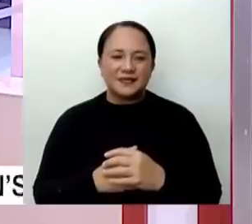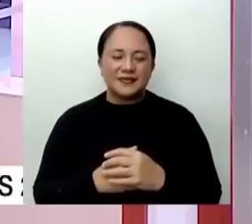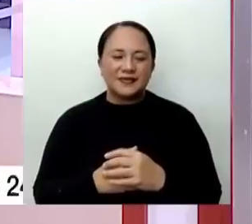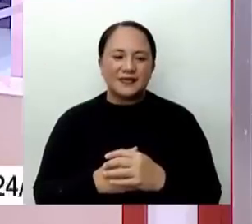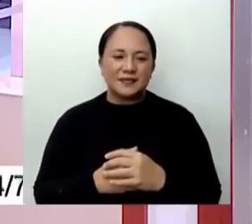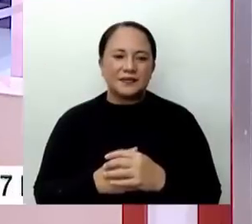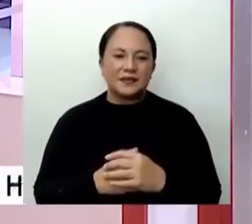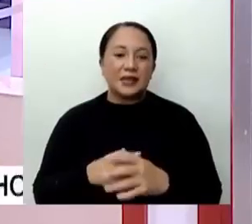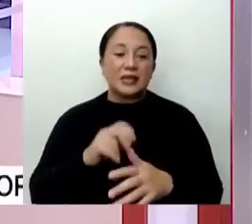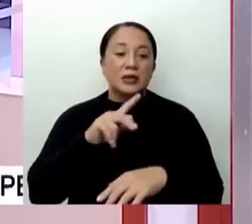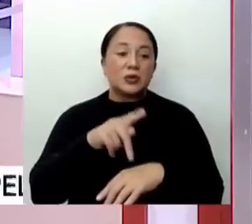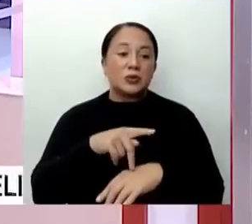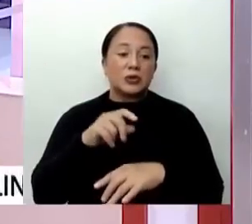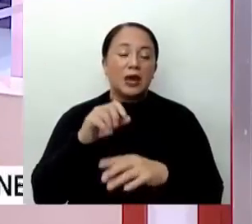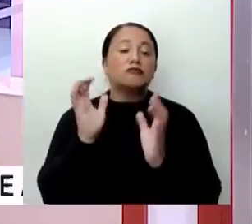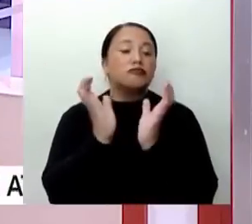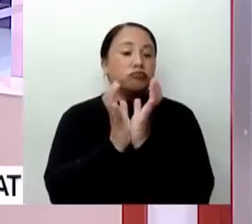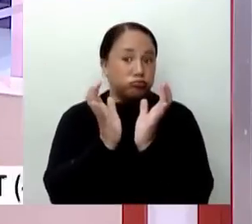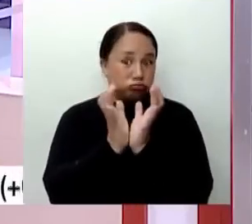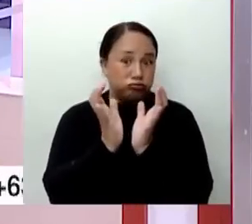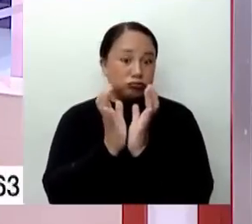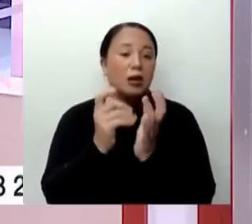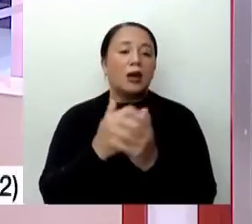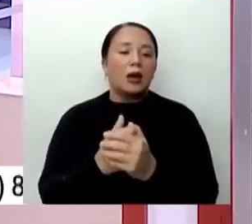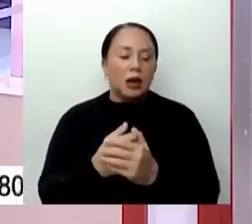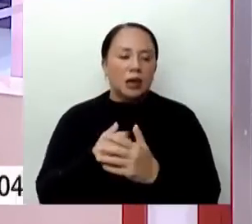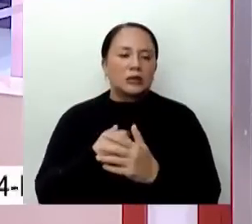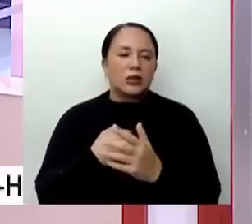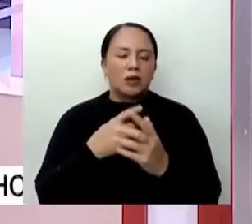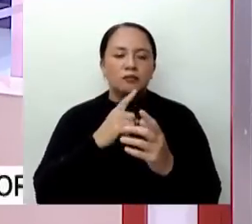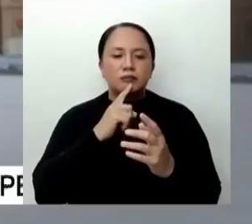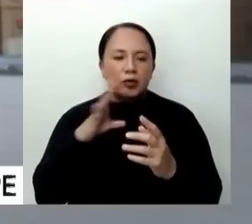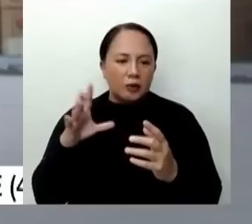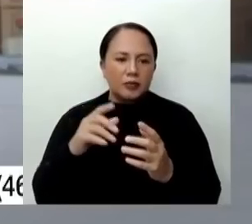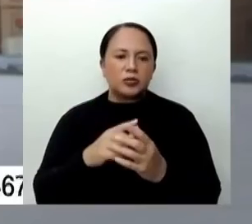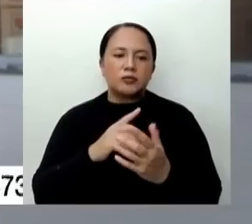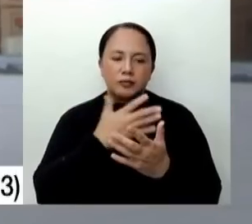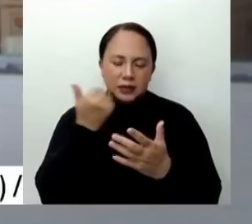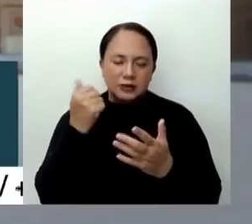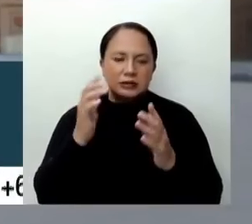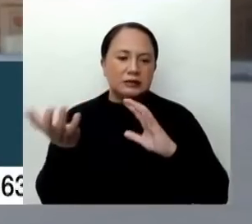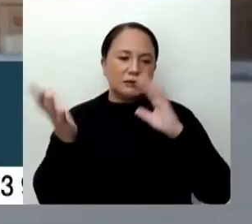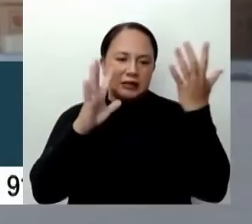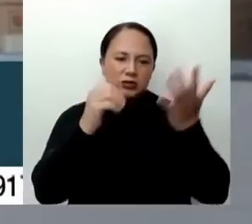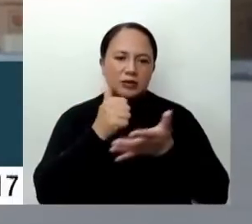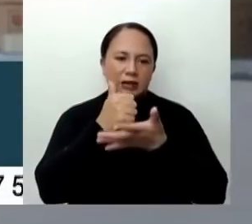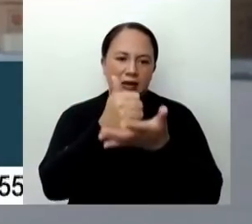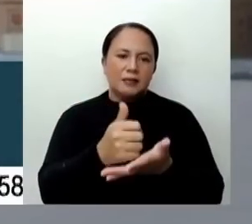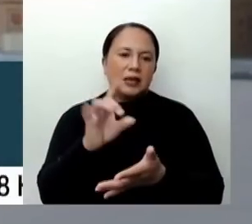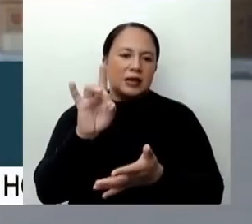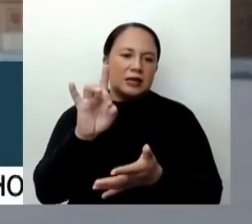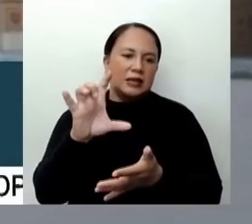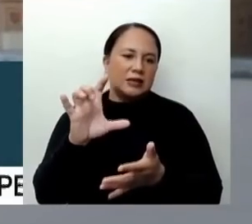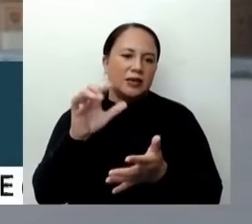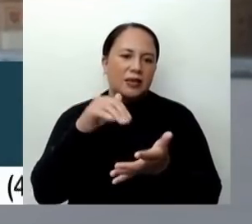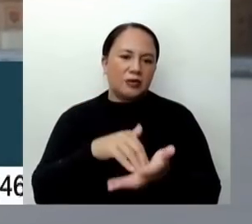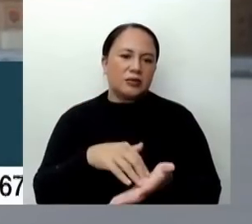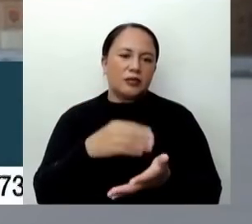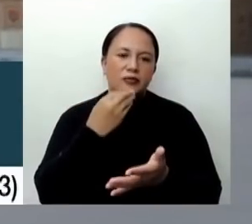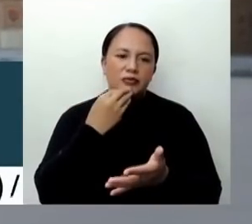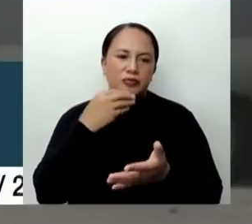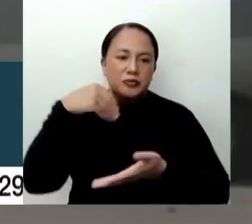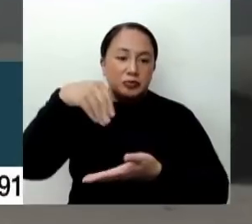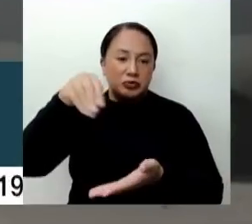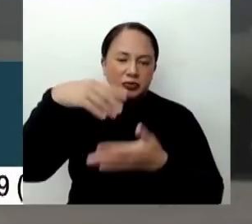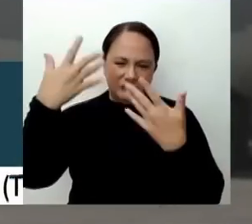The Philippine Social Welfare Department vows better disaster response. It says some 800,000 food packs have already been